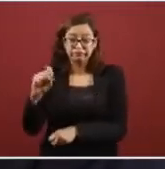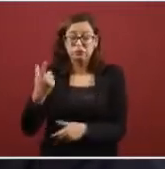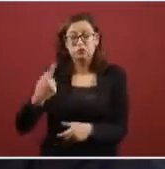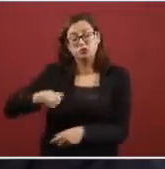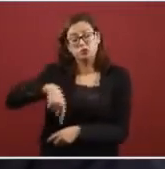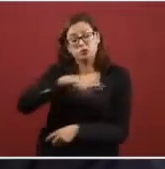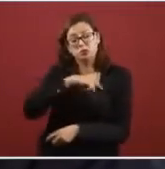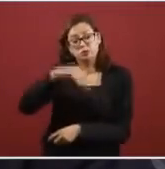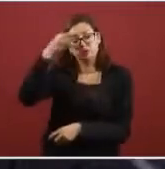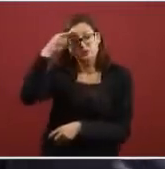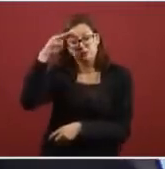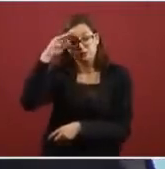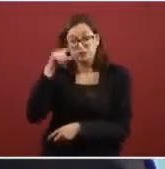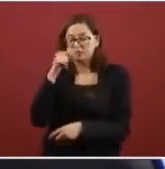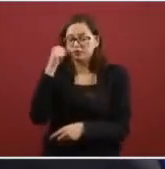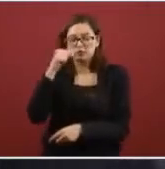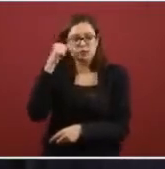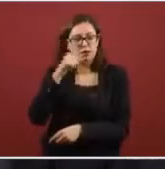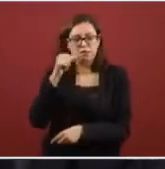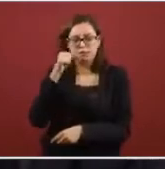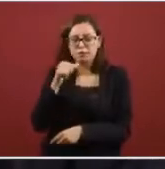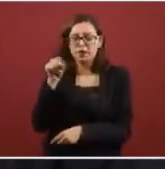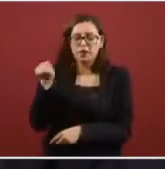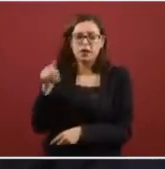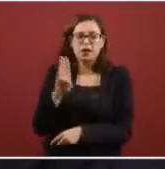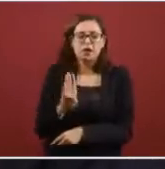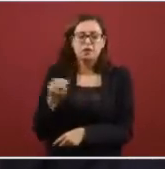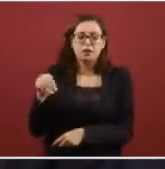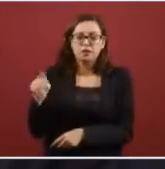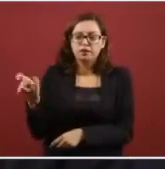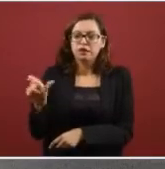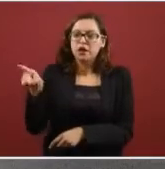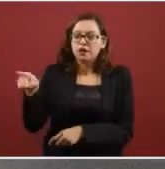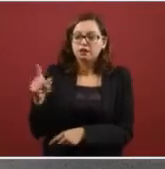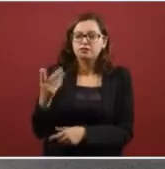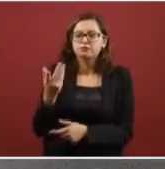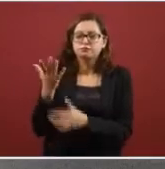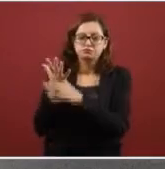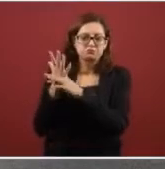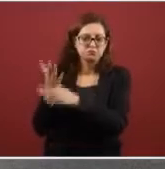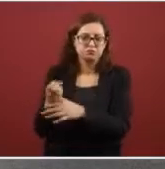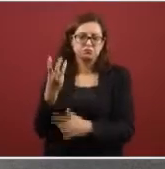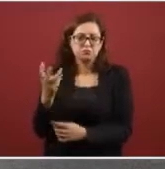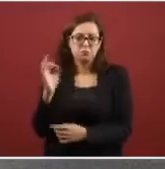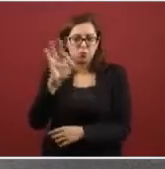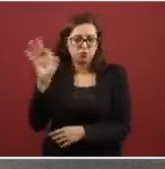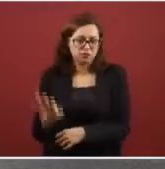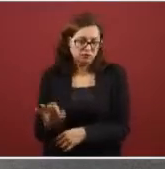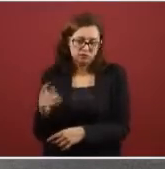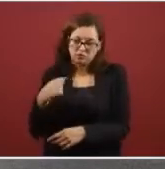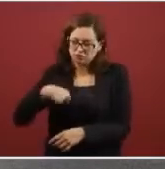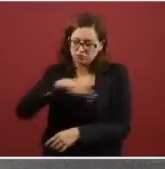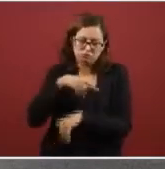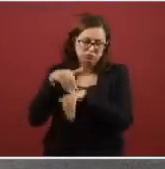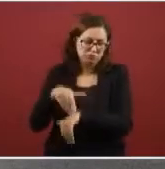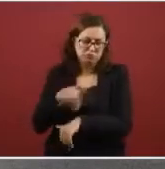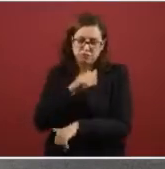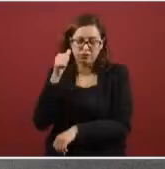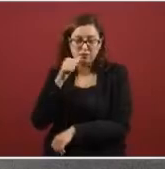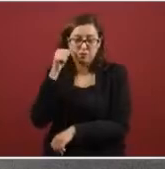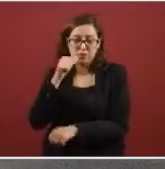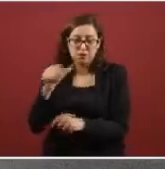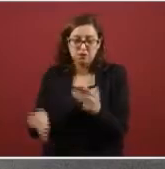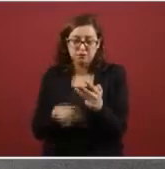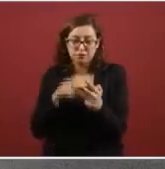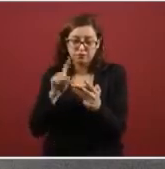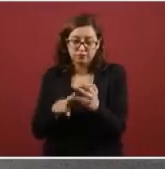we will always be going with the bank of mexico and we say three percent and the fourth and fifth